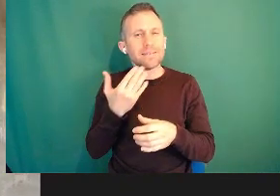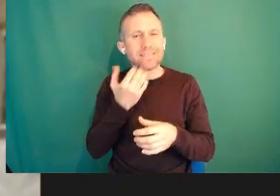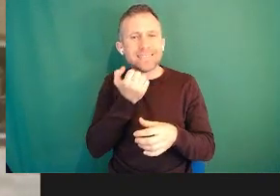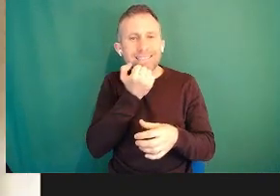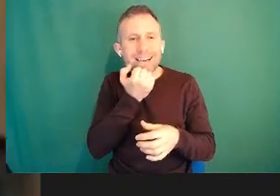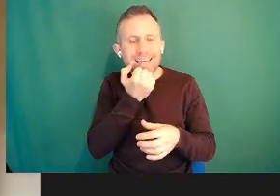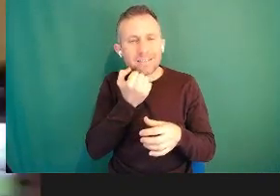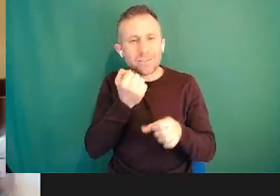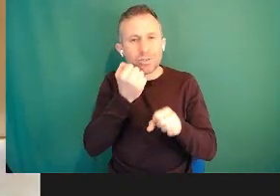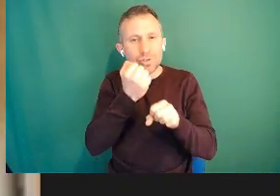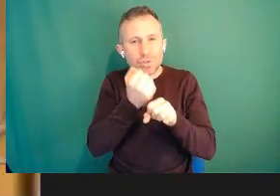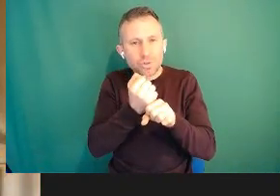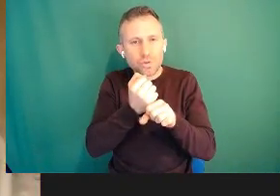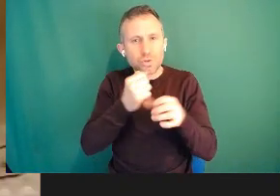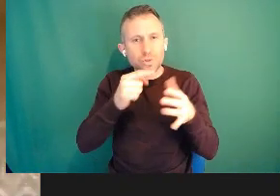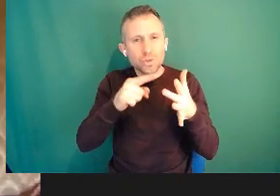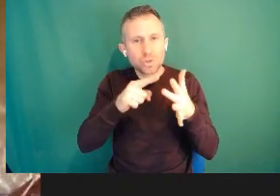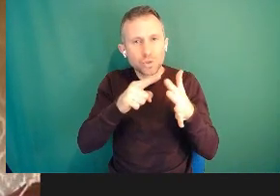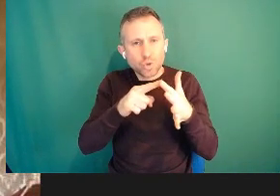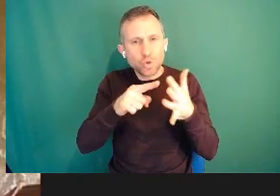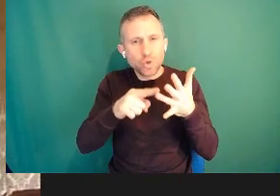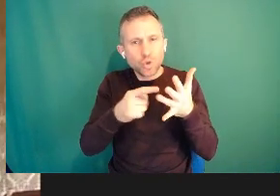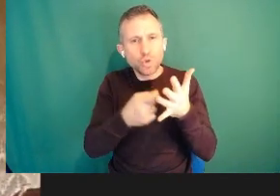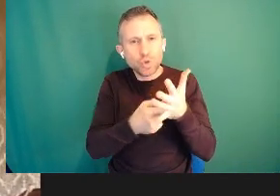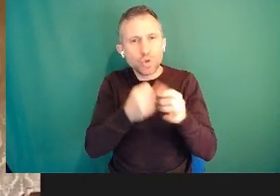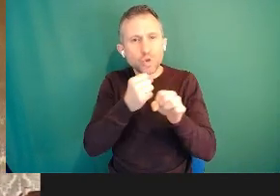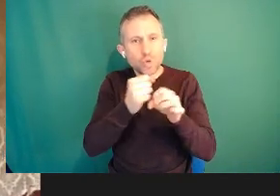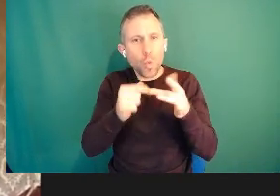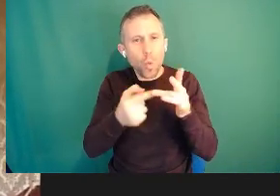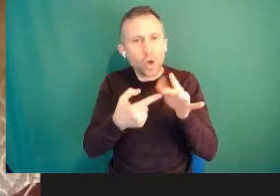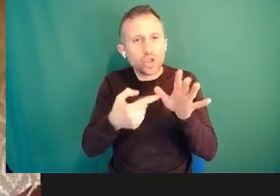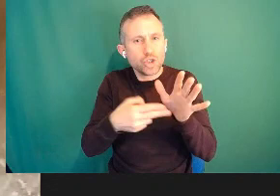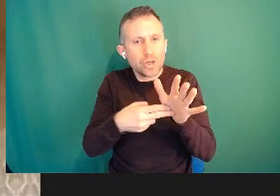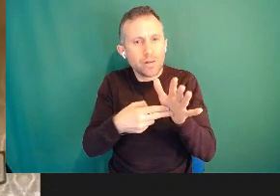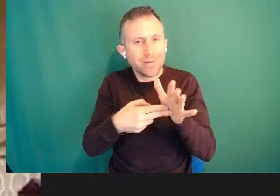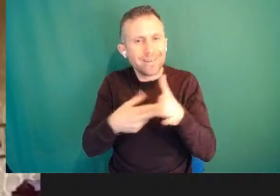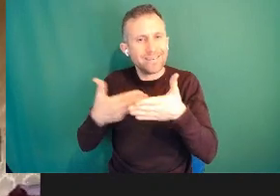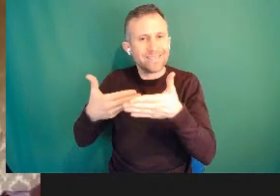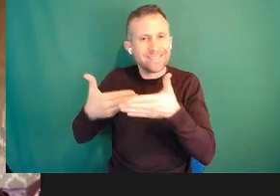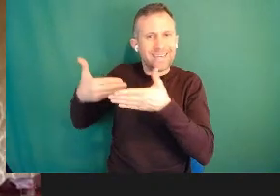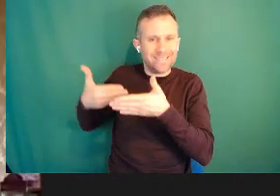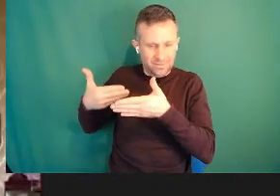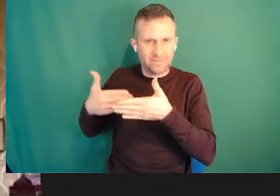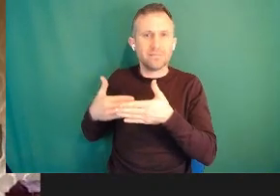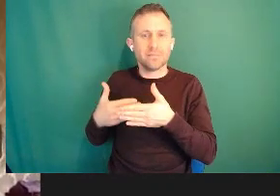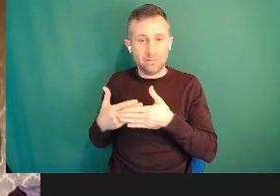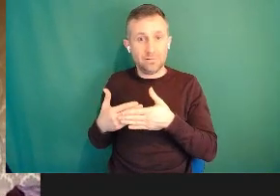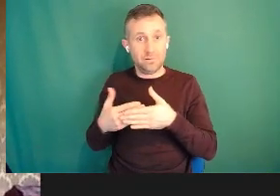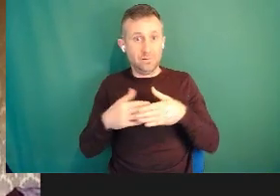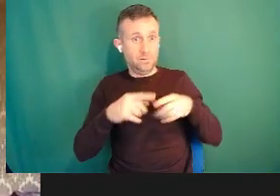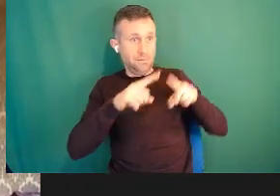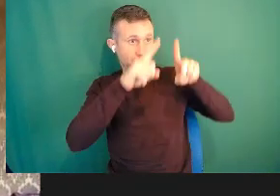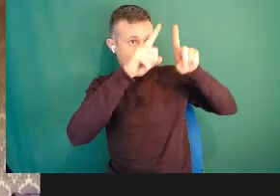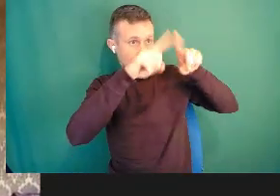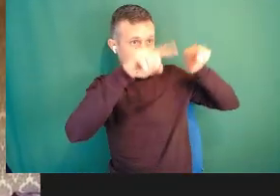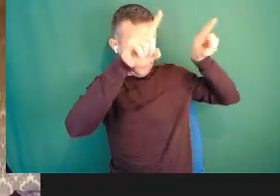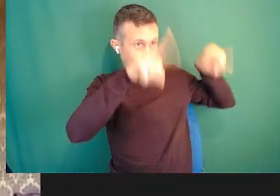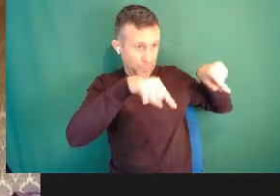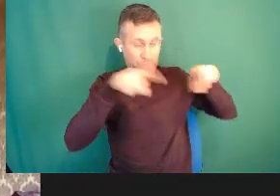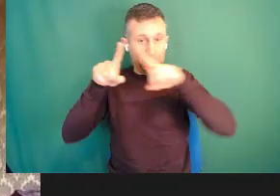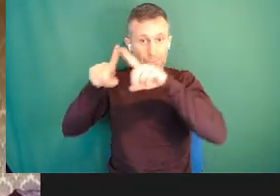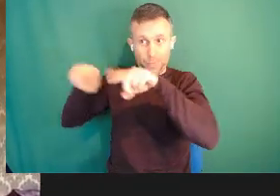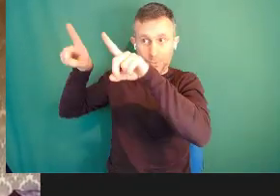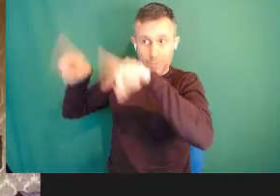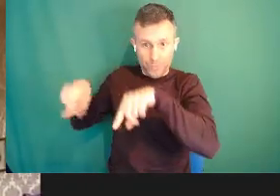decorative style. There's 2 OG arches in this room. There is one other one. I don't know, can anybody remember where the other one